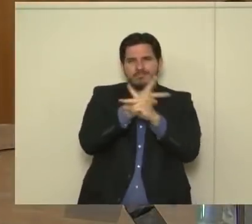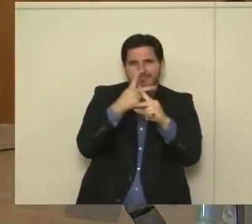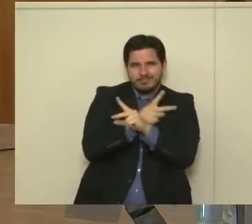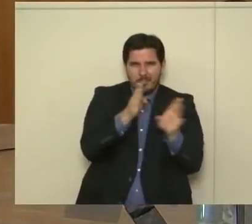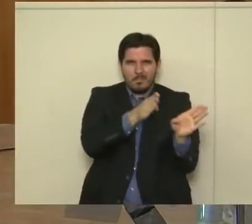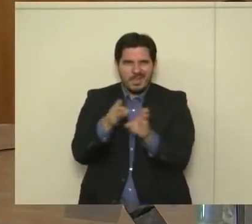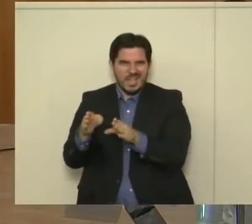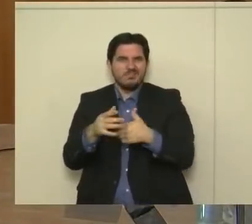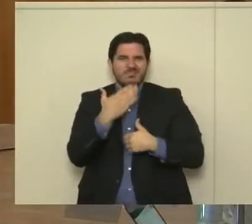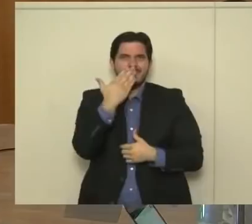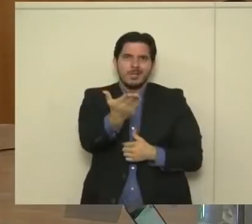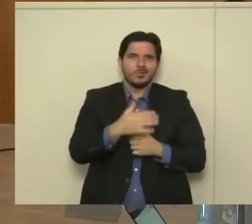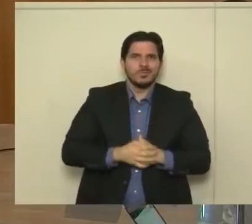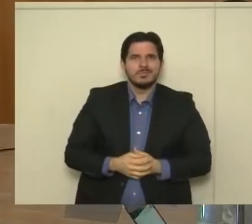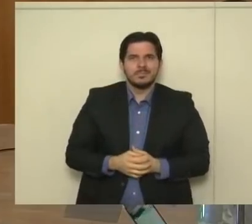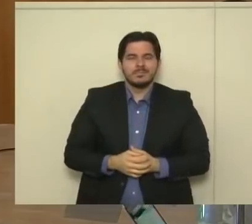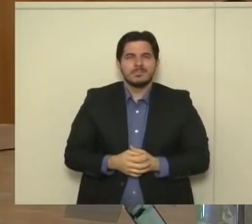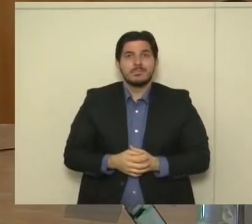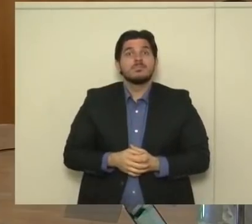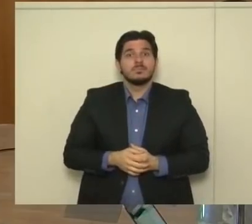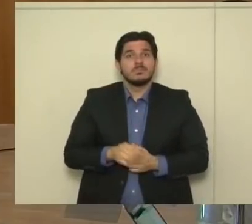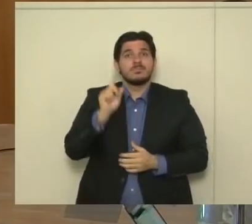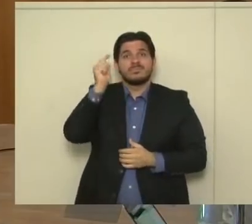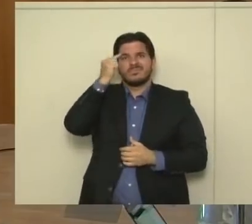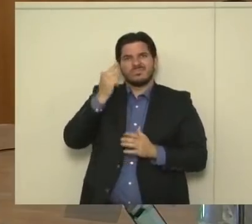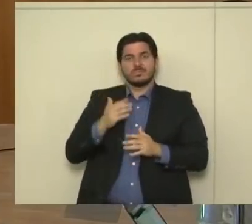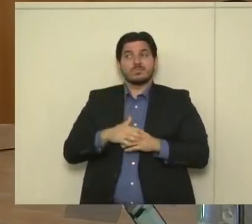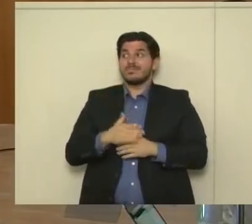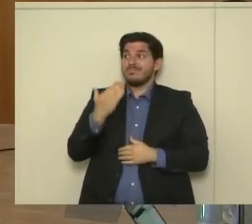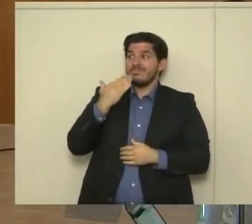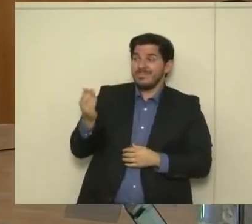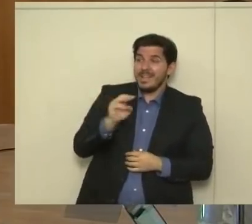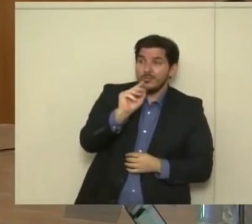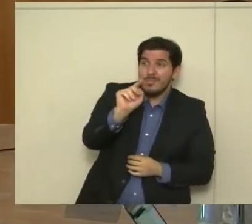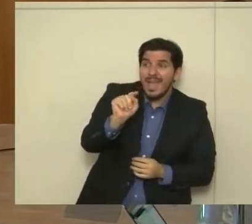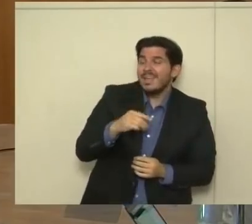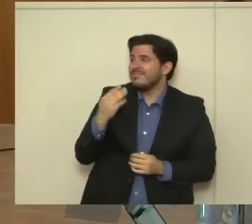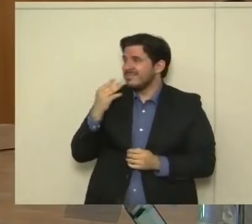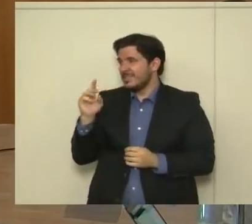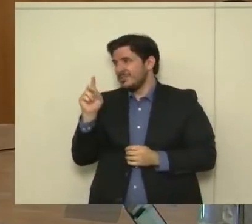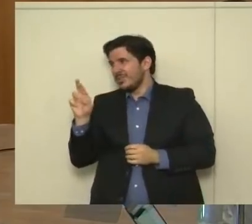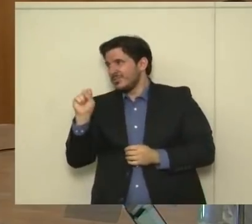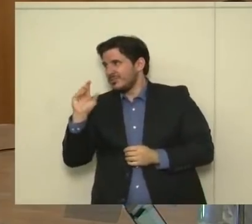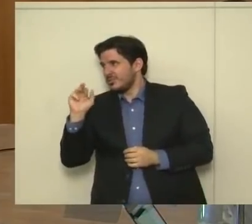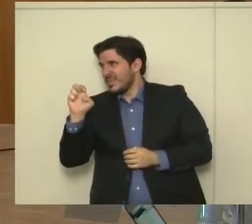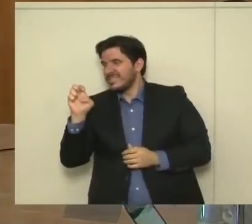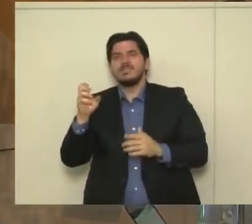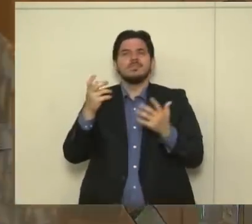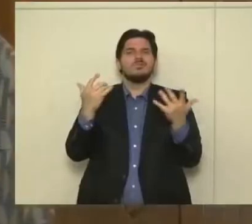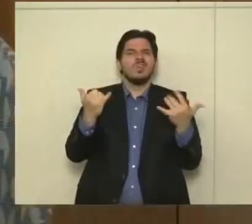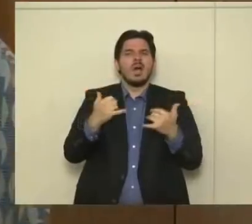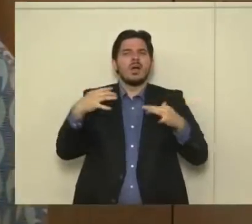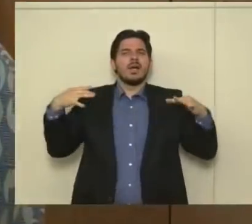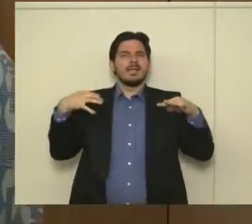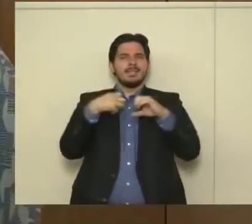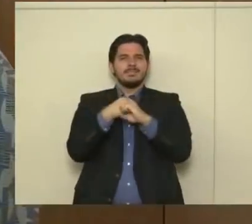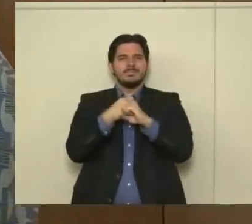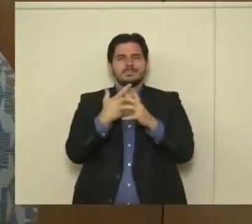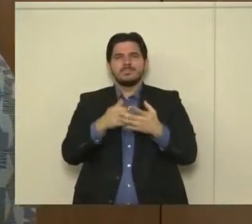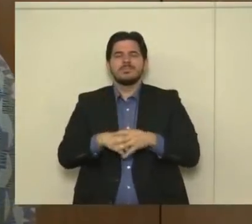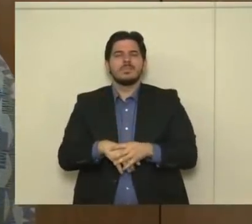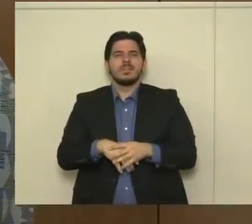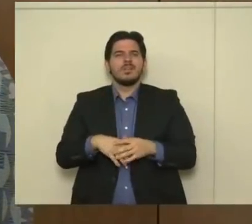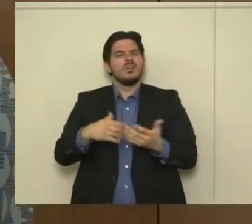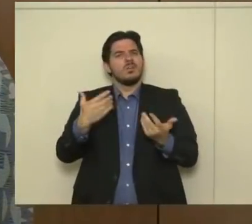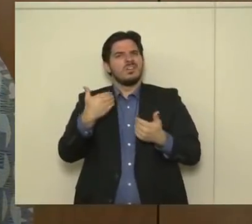Thank you, Matt. Thank you, Dr. Grace. So a multitude of factors that we're looking at. I just want to make sure we sum it up. While we have an anomaly